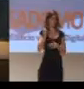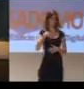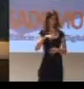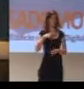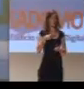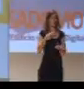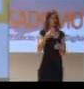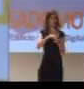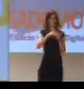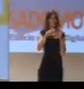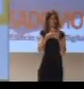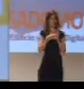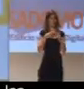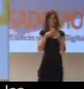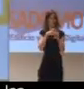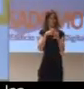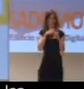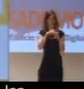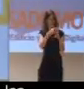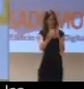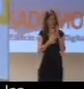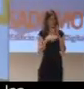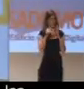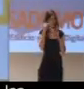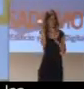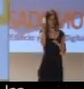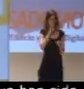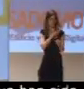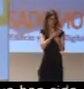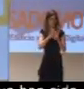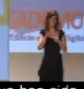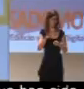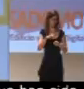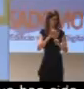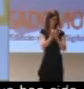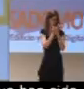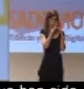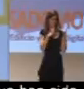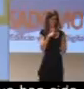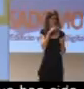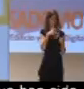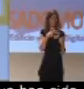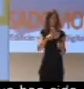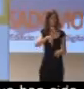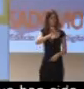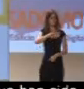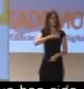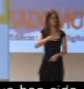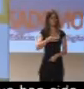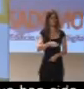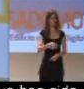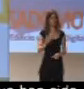As we just saw, the aims of the projects have been